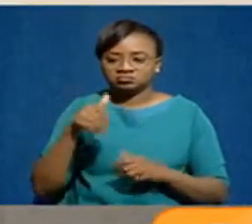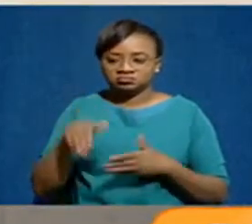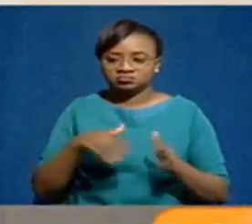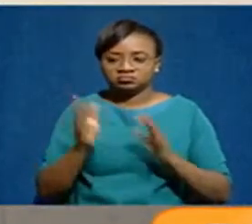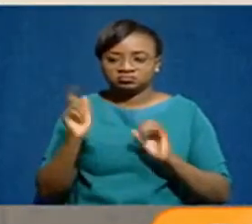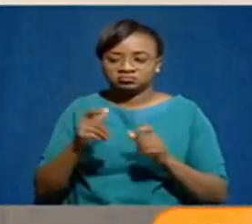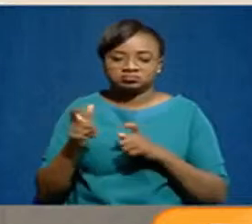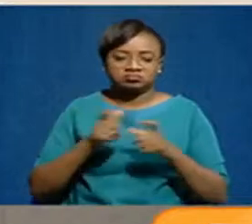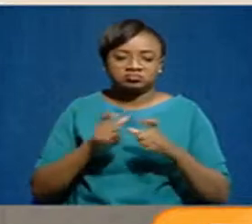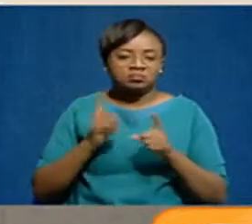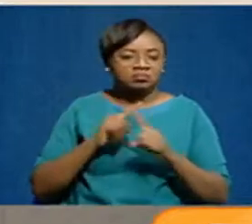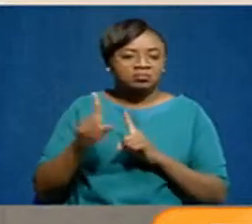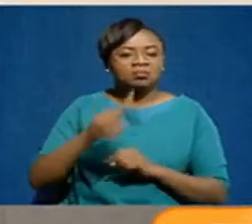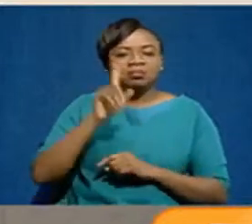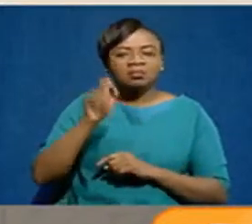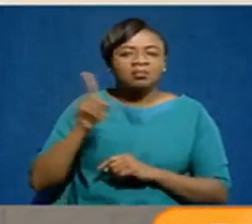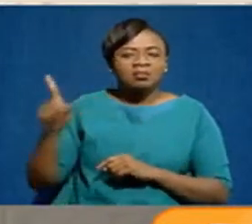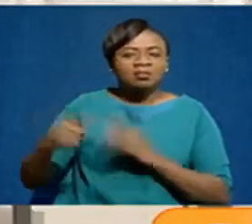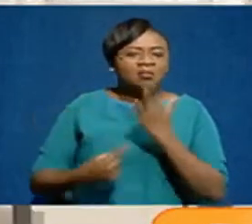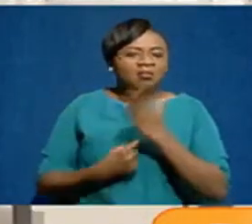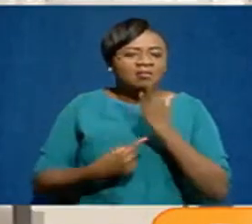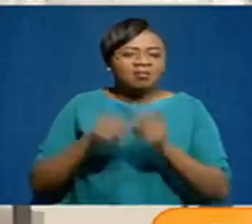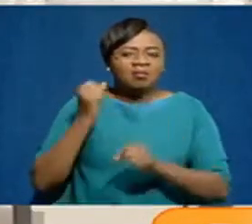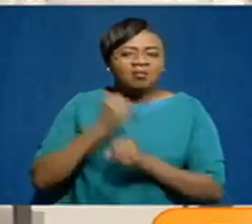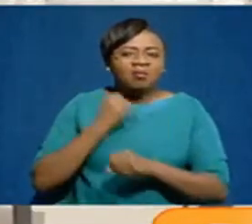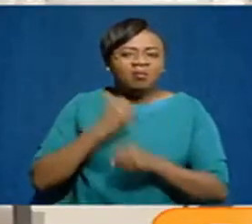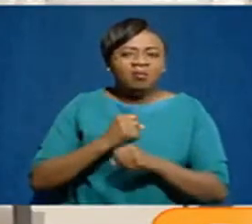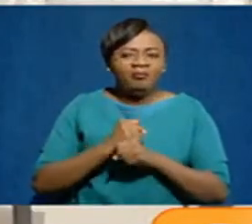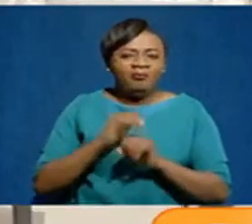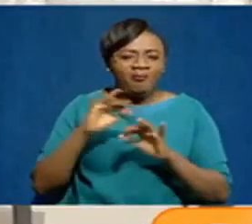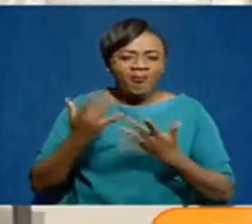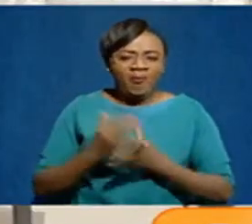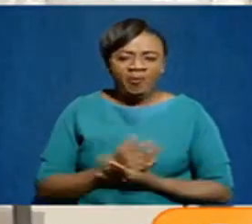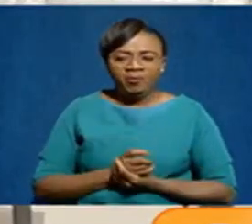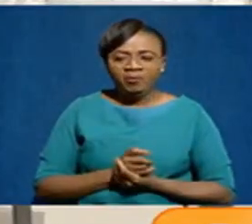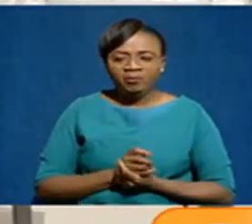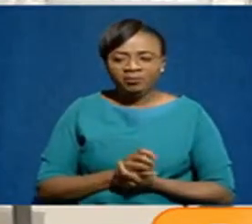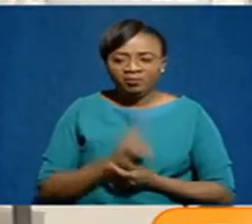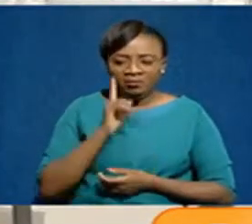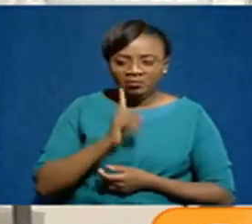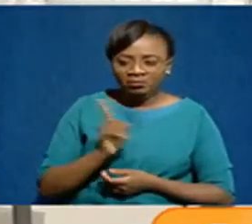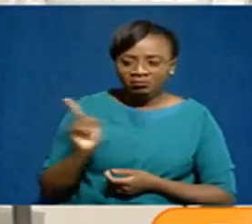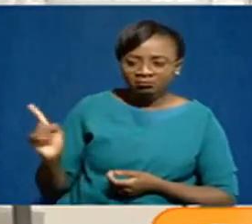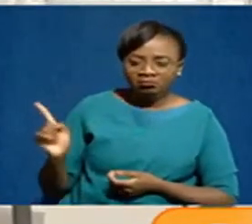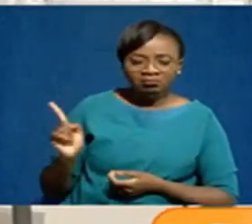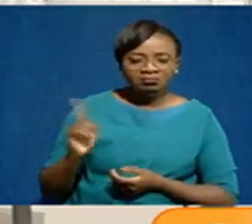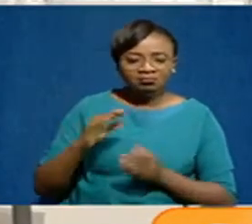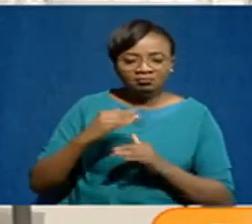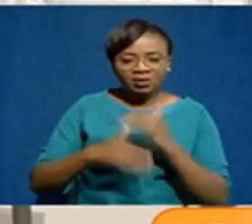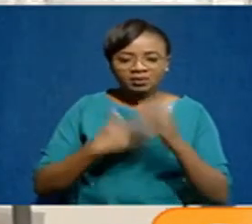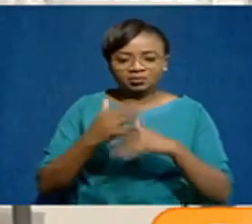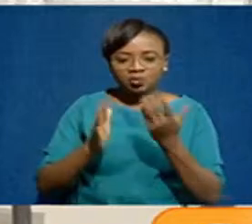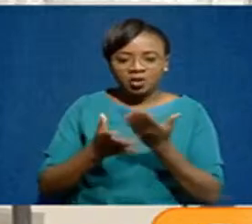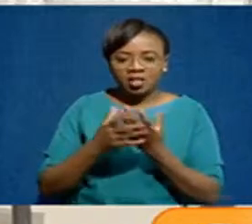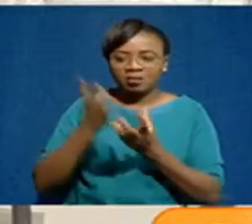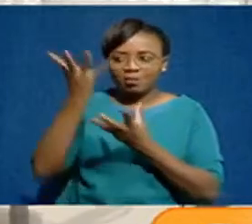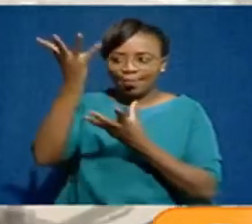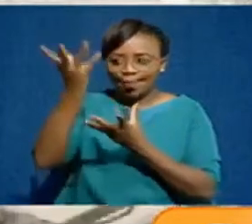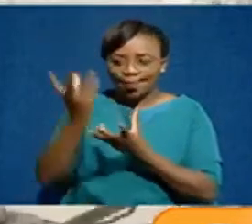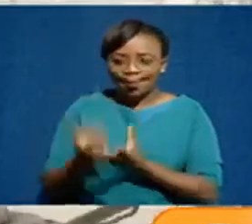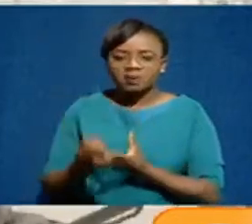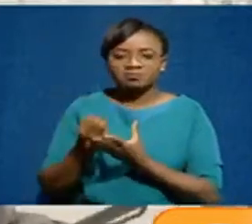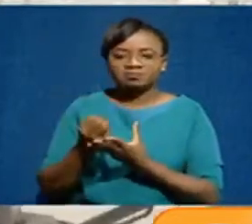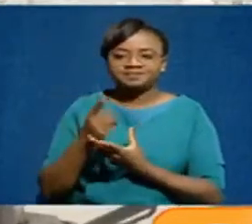So, how does this technology work? This is sorbent material. It's the filter material that captures the CO2 from the